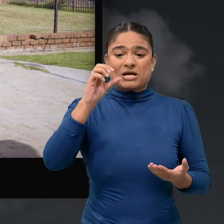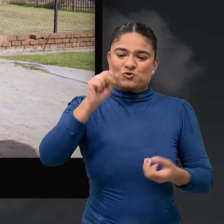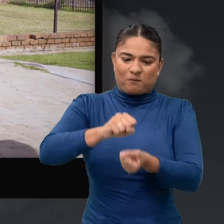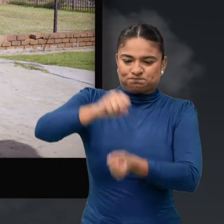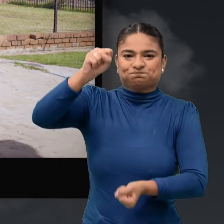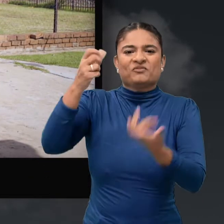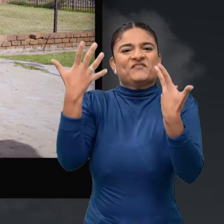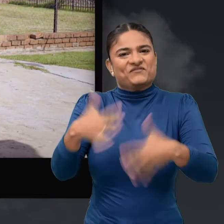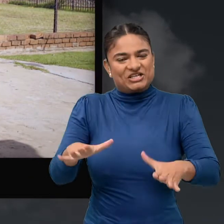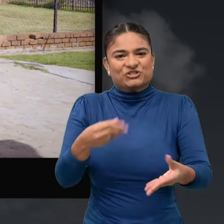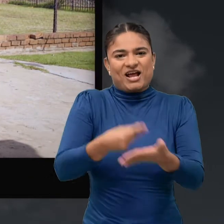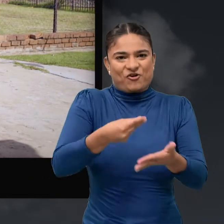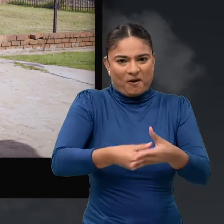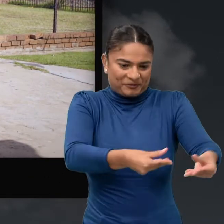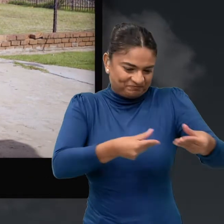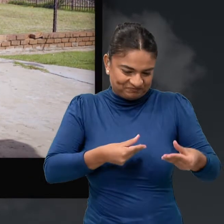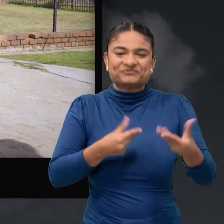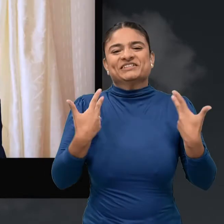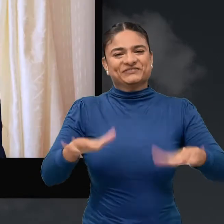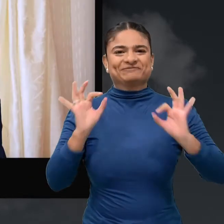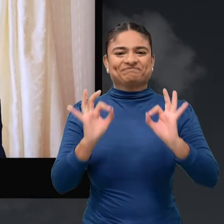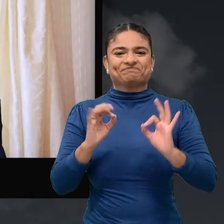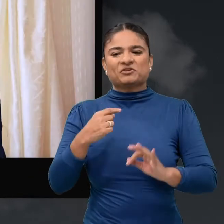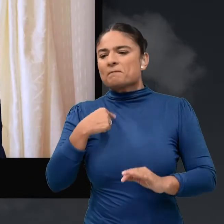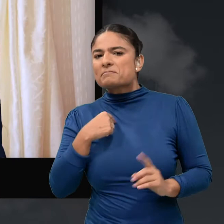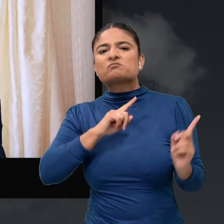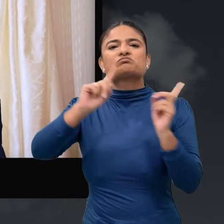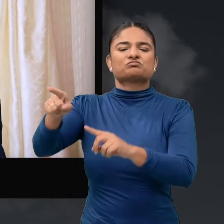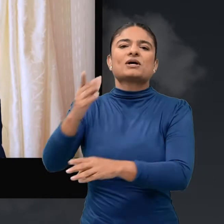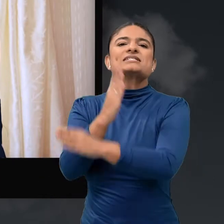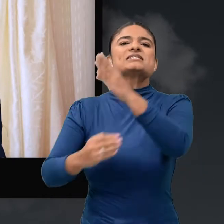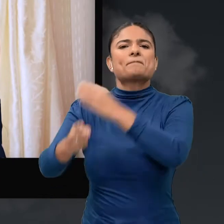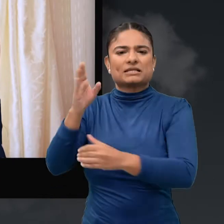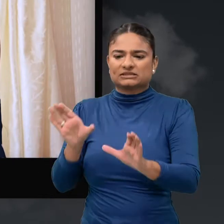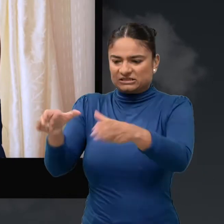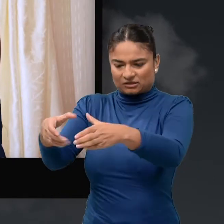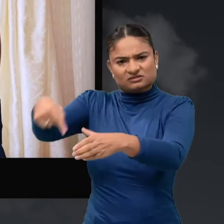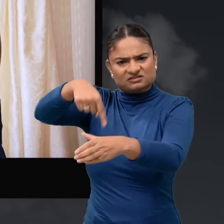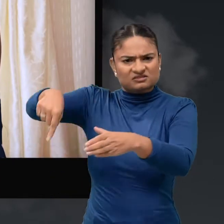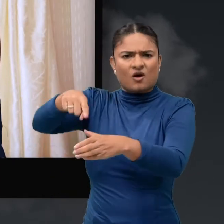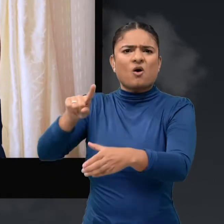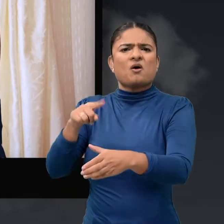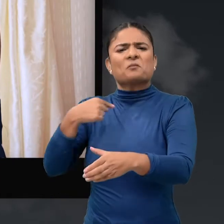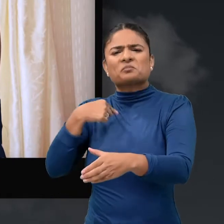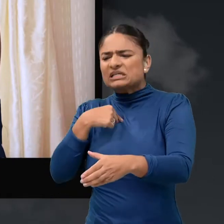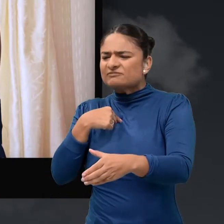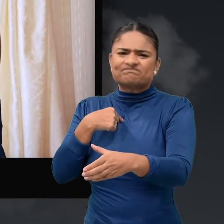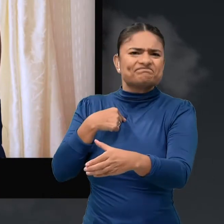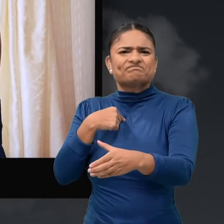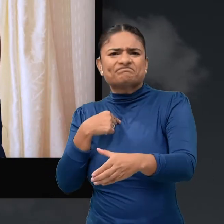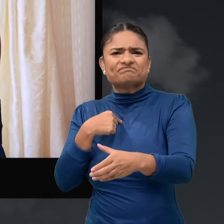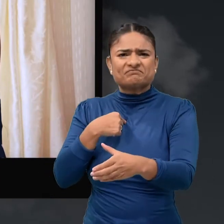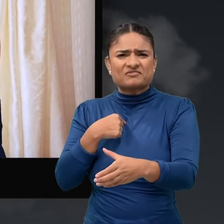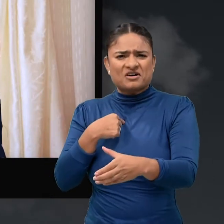After studying my BCom in economics, I decided to join the disability sector, and